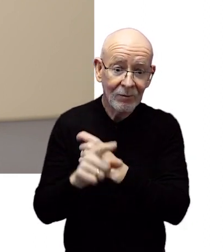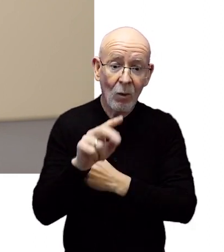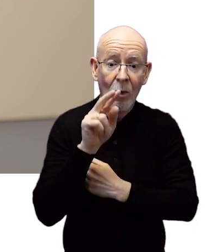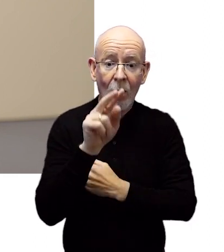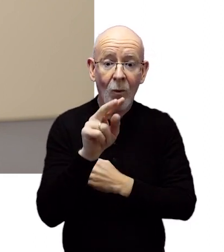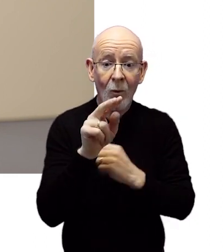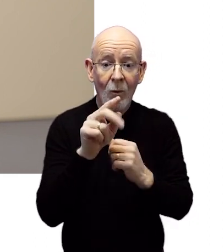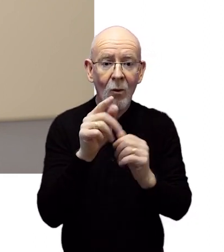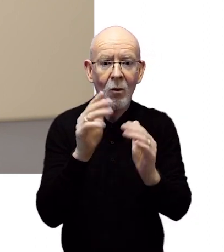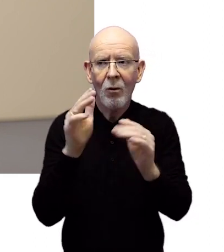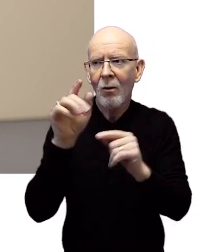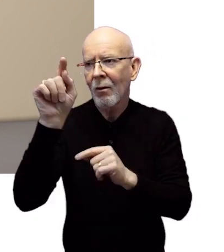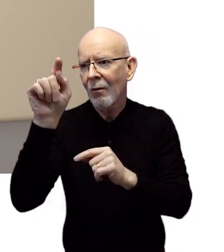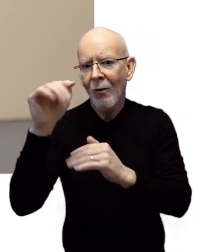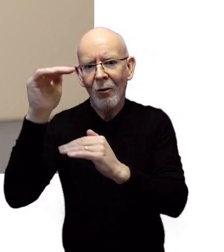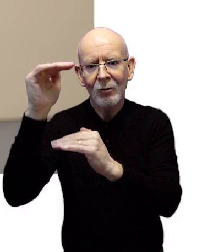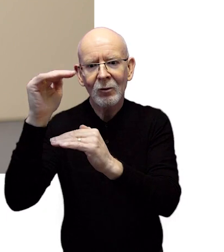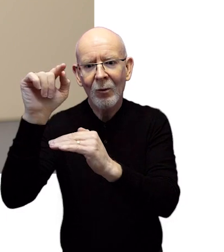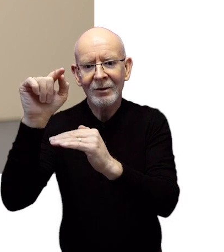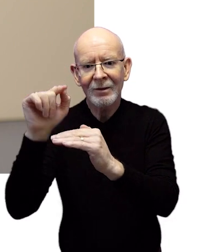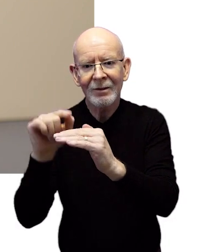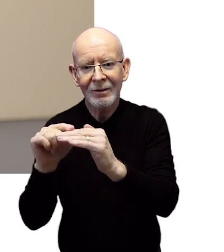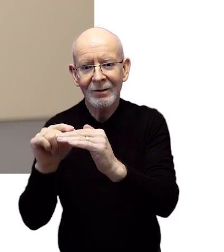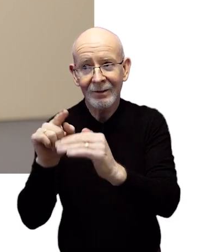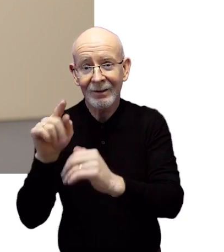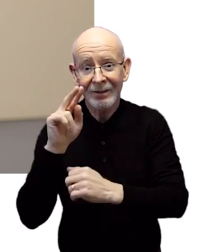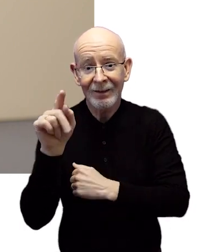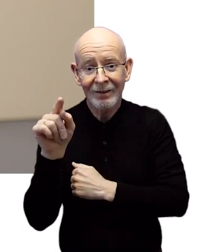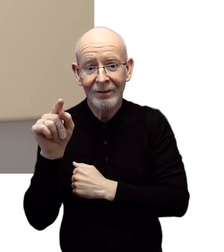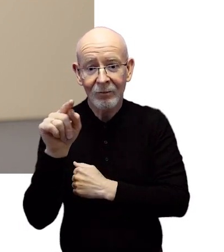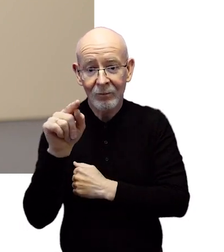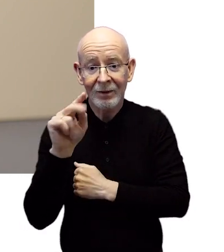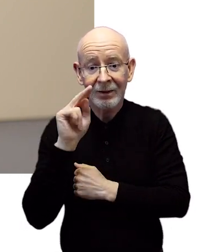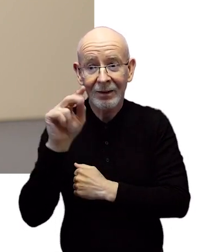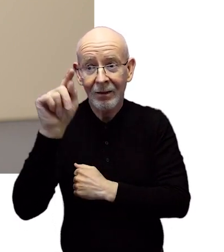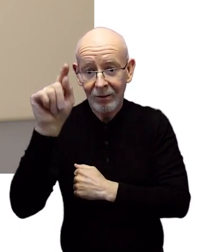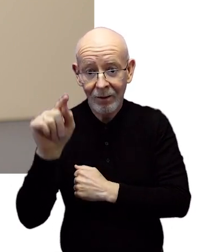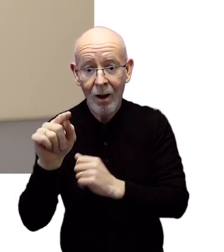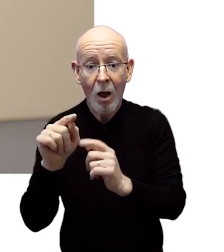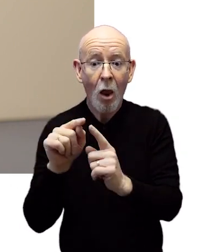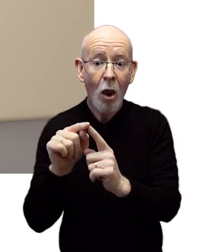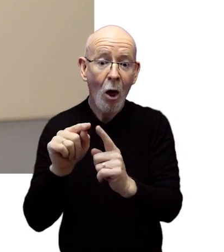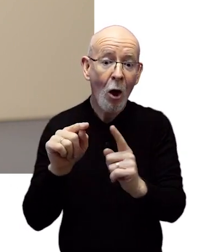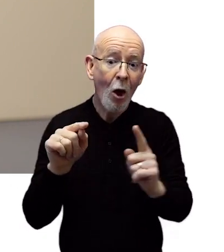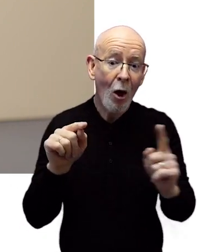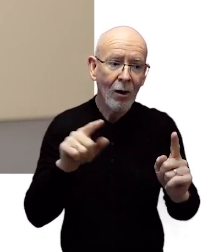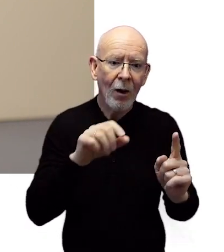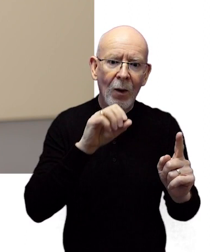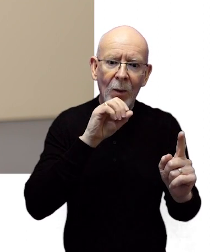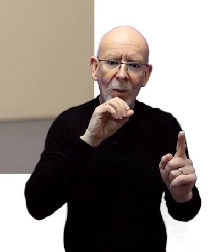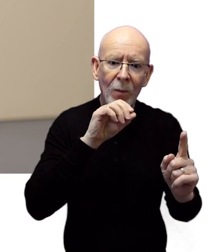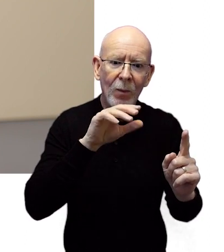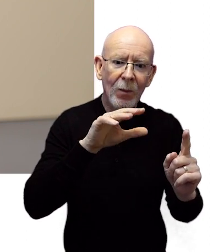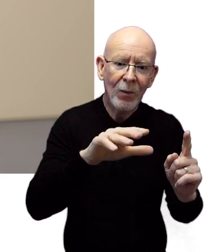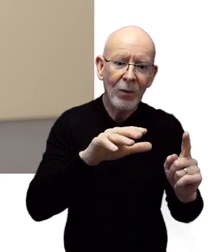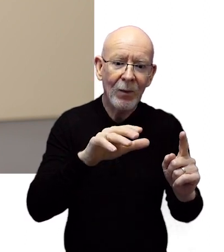looking along the short edge of the rectangle, inhaling as you do. When you reach the longest length, exhale as your eyes